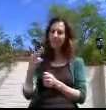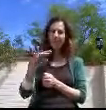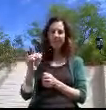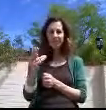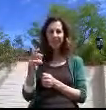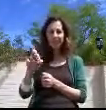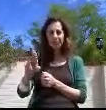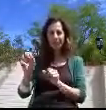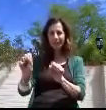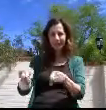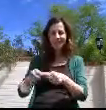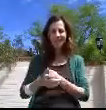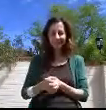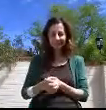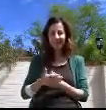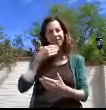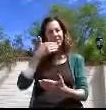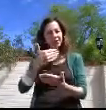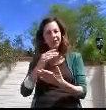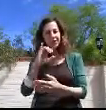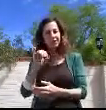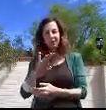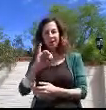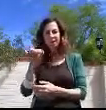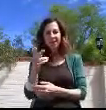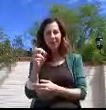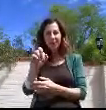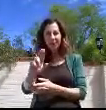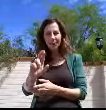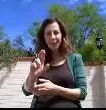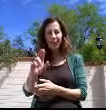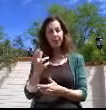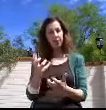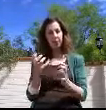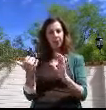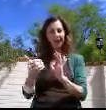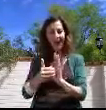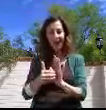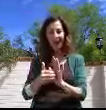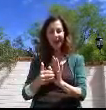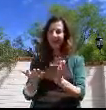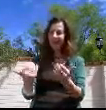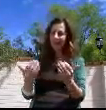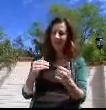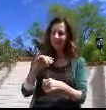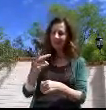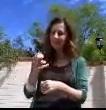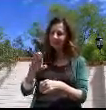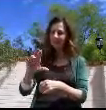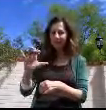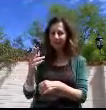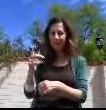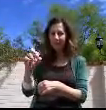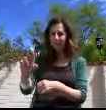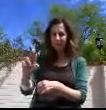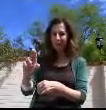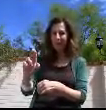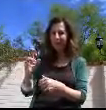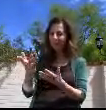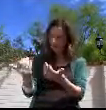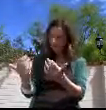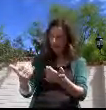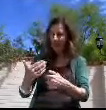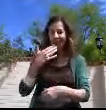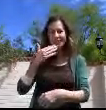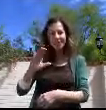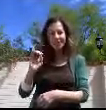Go, Jasper. Go, Jasper. Good job, Jasper. Jasper wants to go again. Go, Jasper Casper. Woo!